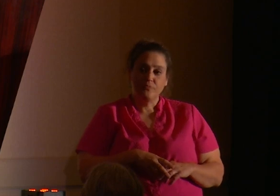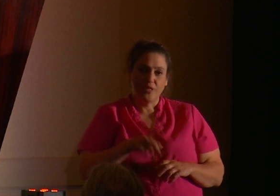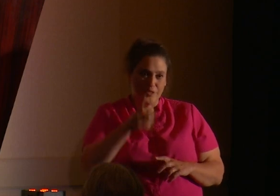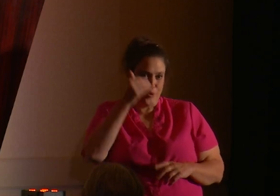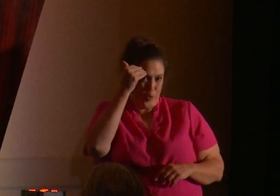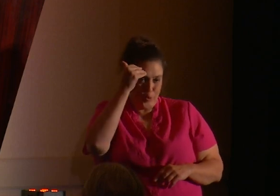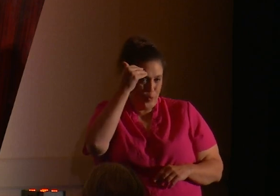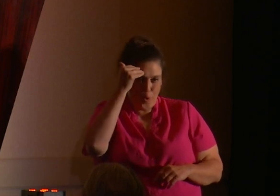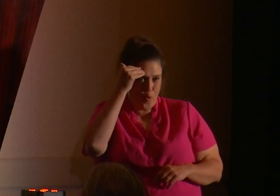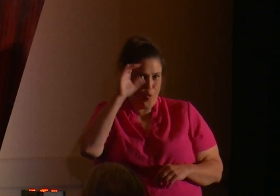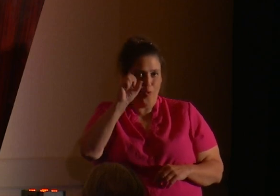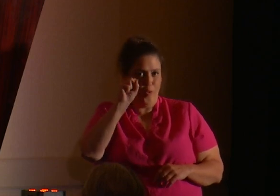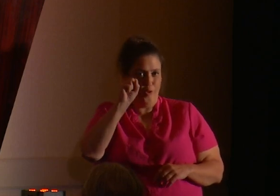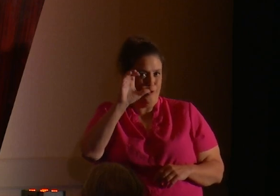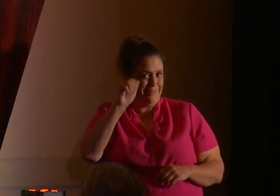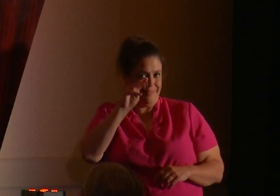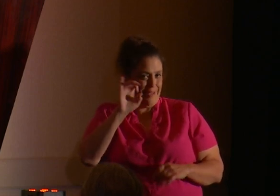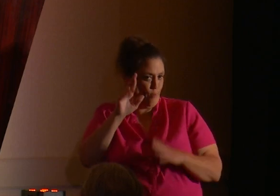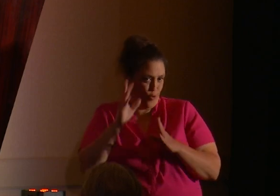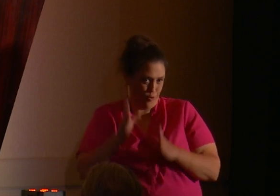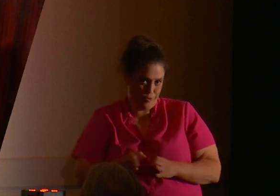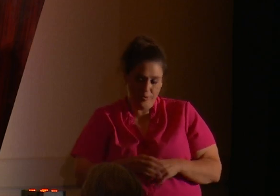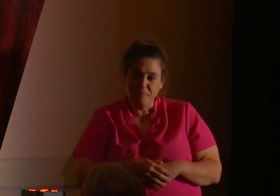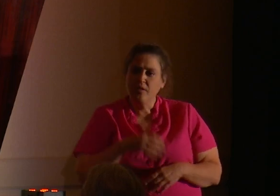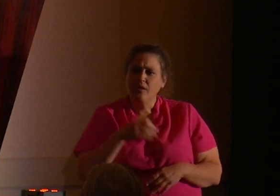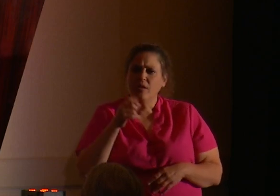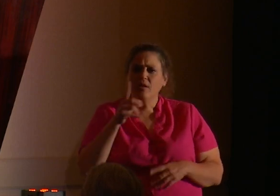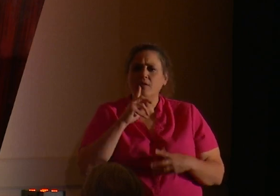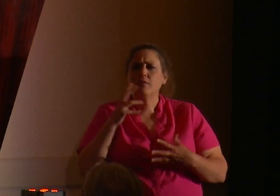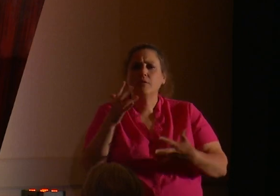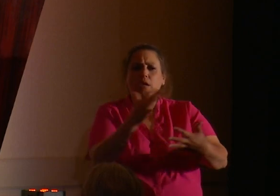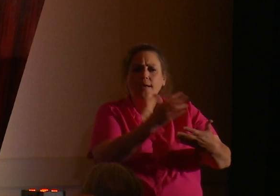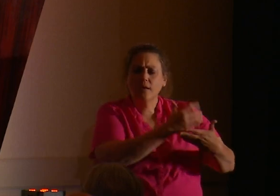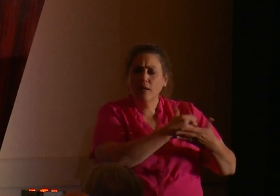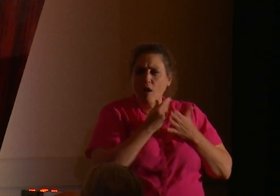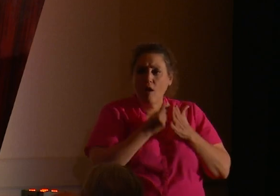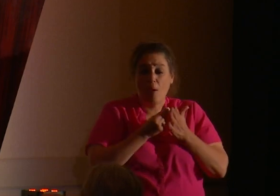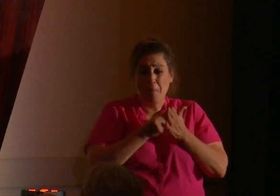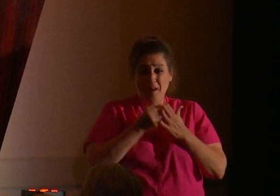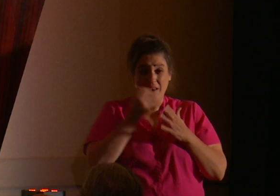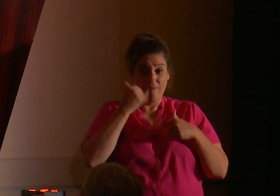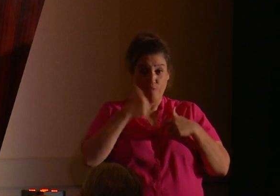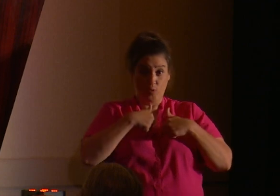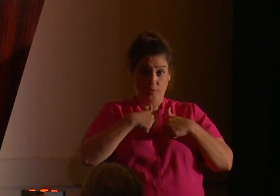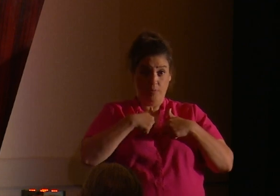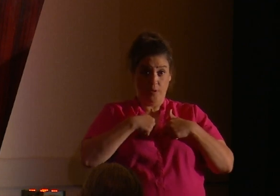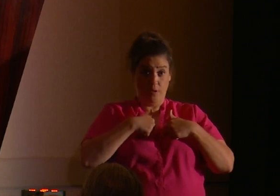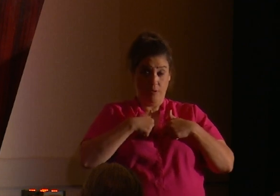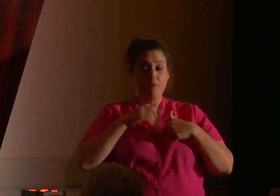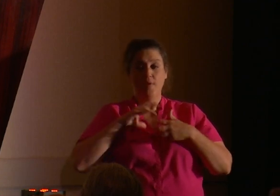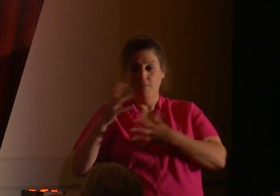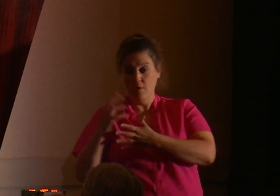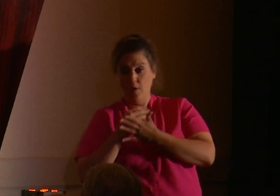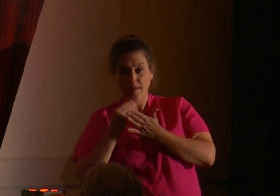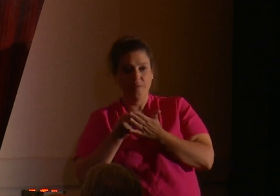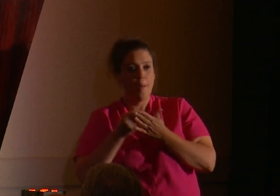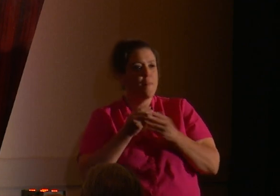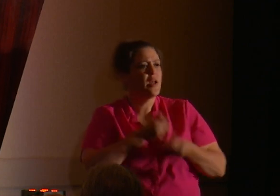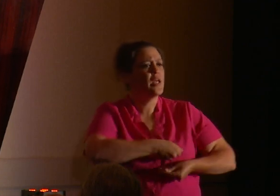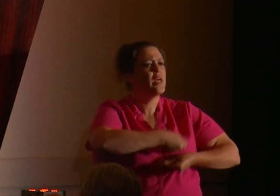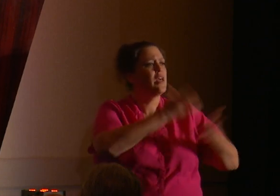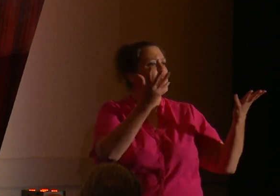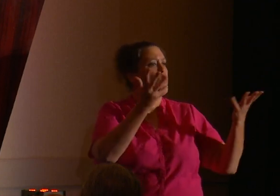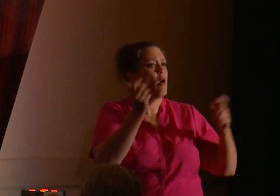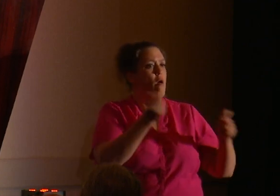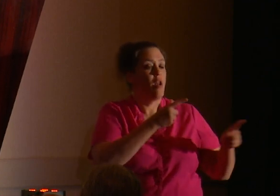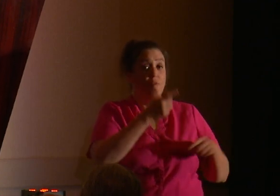scam artists. Collecting all that money and just driving around. If it was me, I would give all the money away, every drop, because